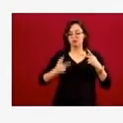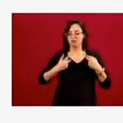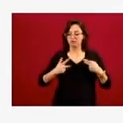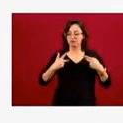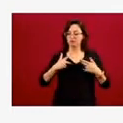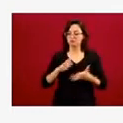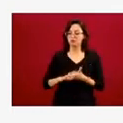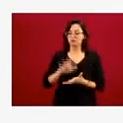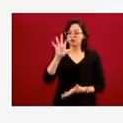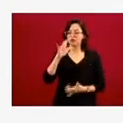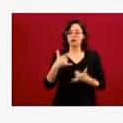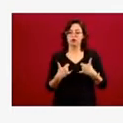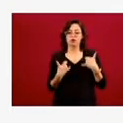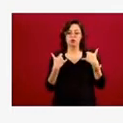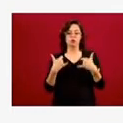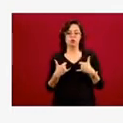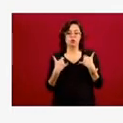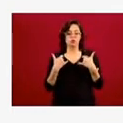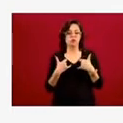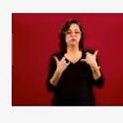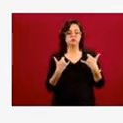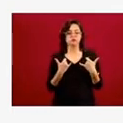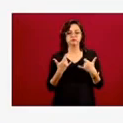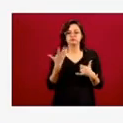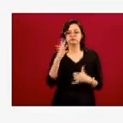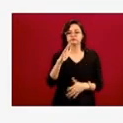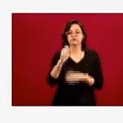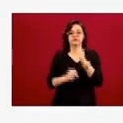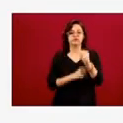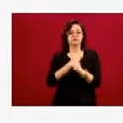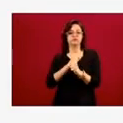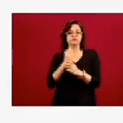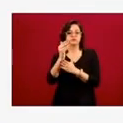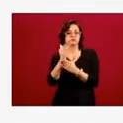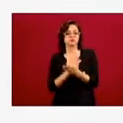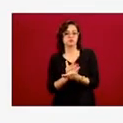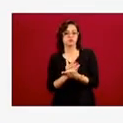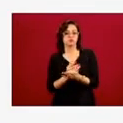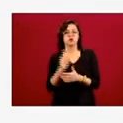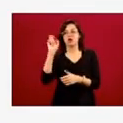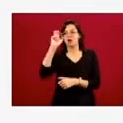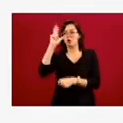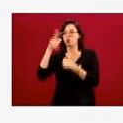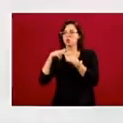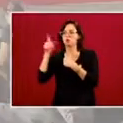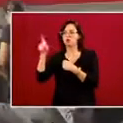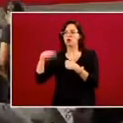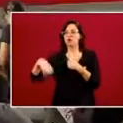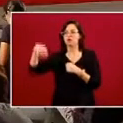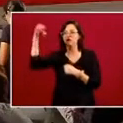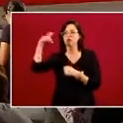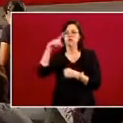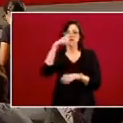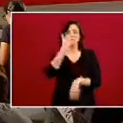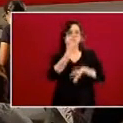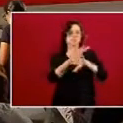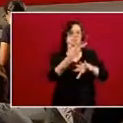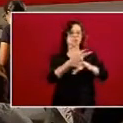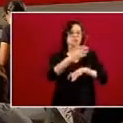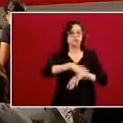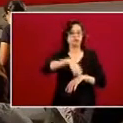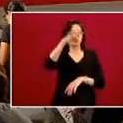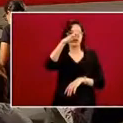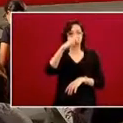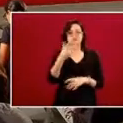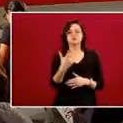younger. We have, on average, 10 years less than the